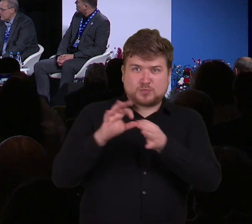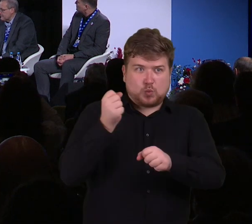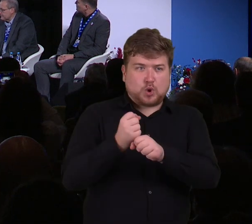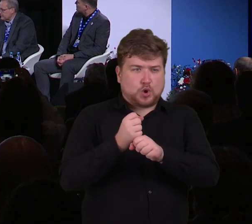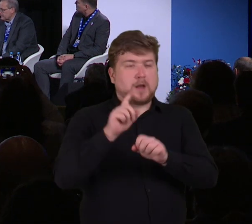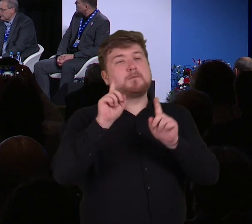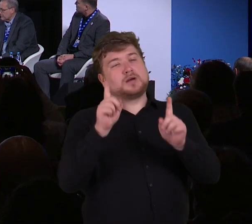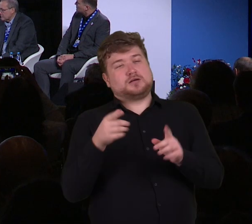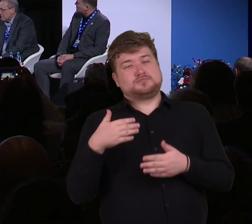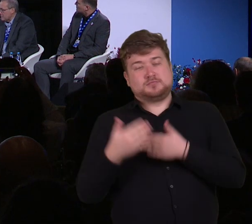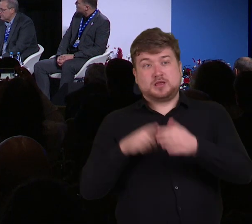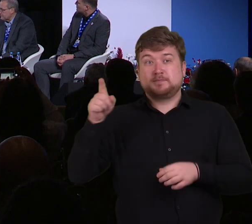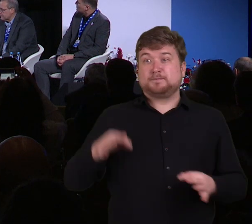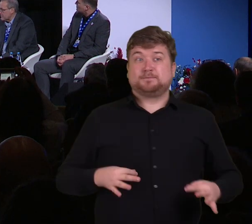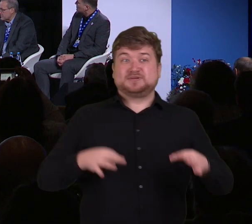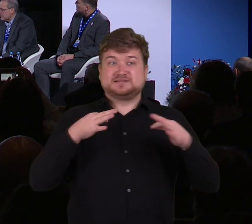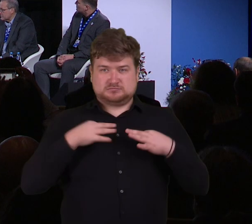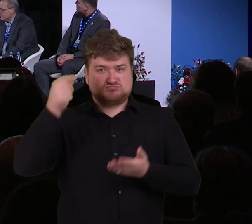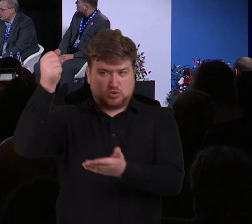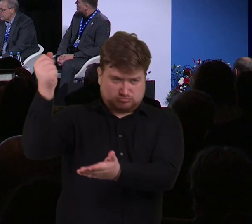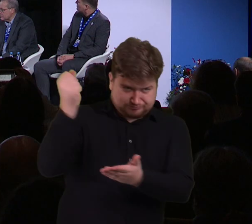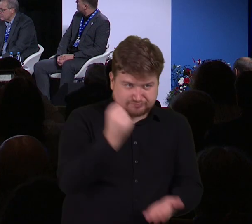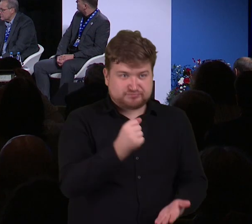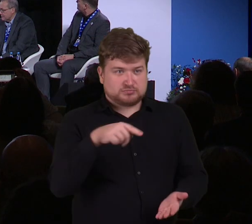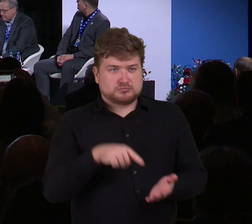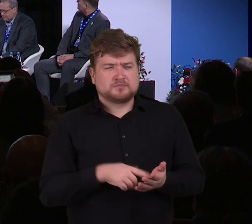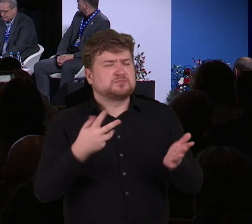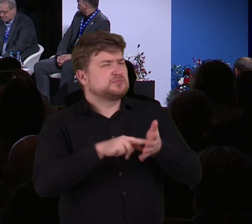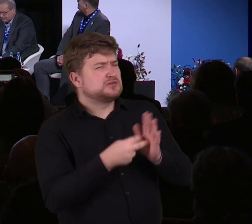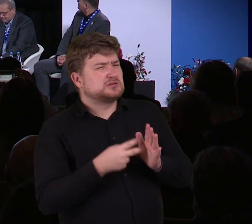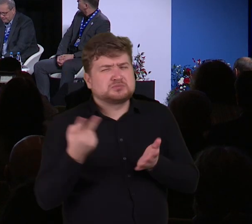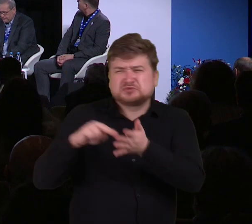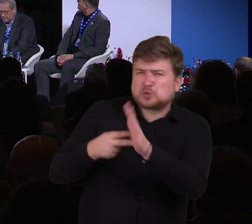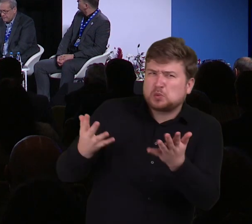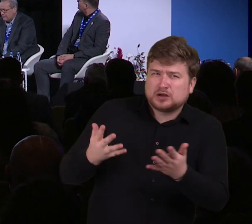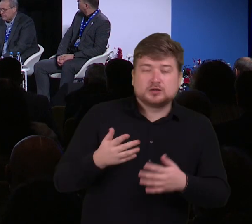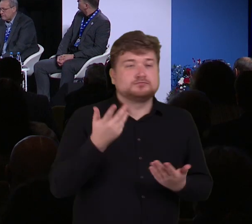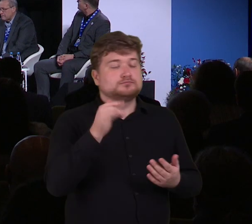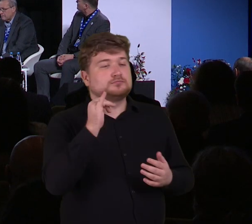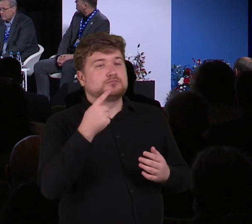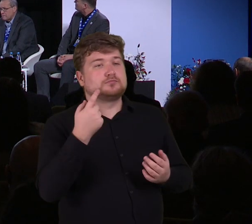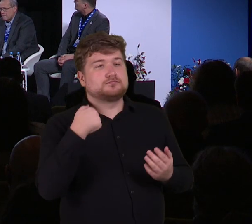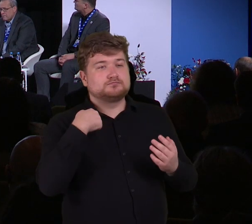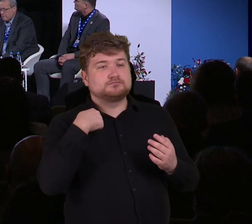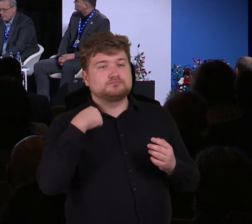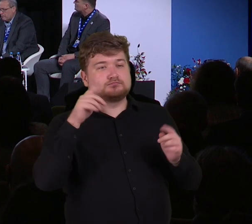for, Yes, exactly, and for PR and communication work as well. Right. So hopefully it will start very